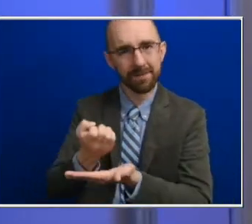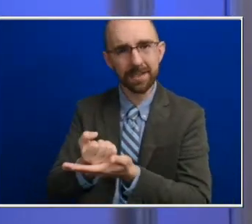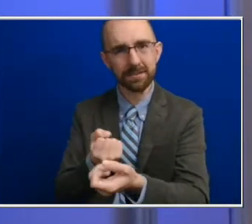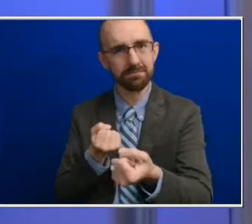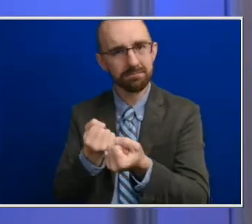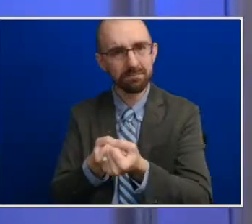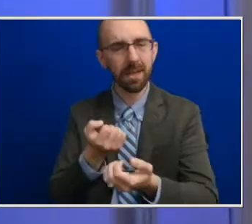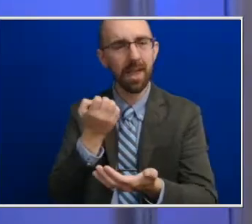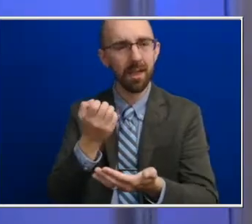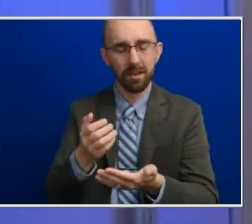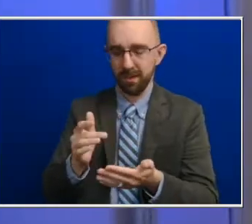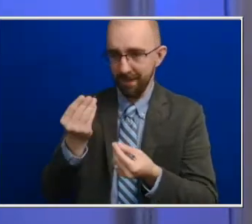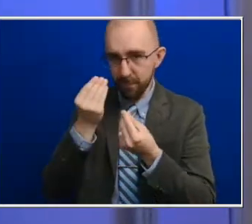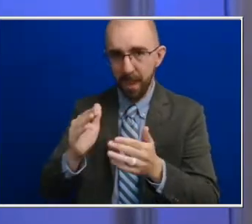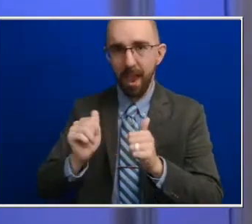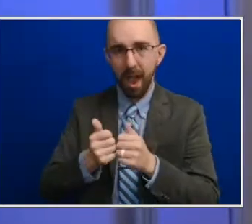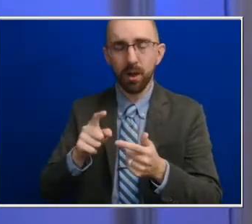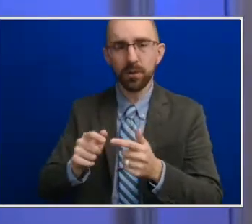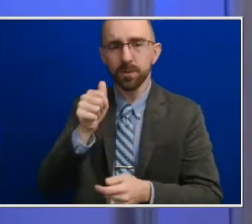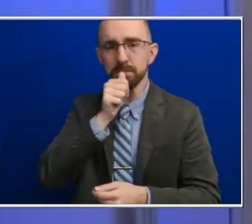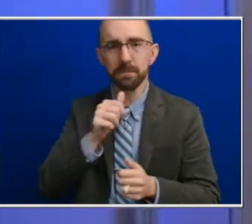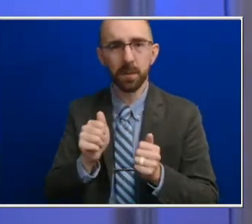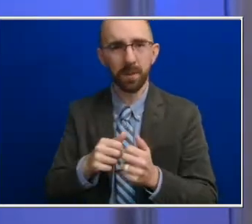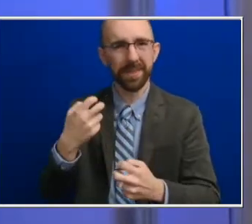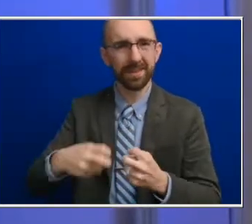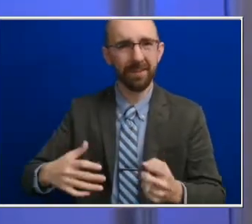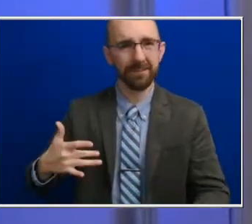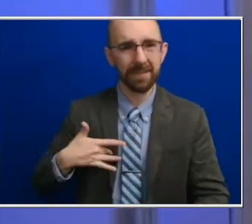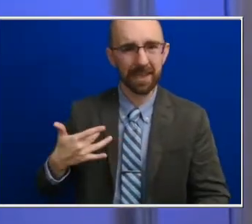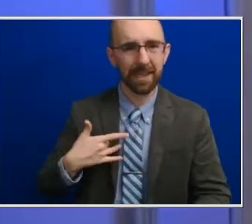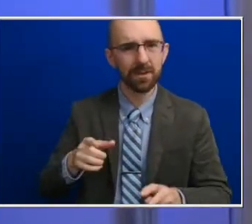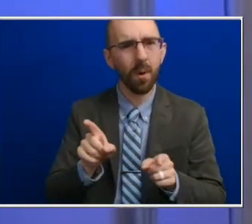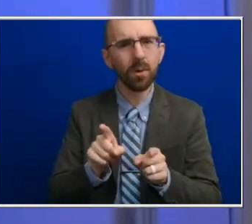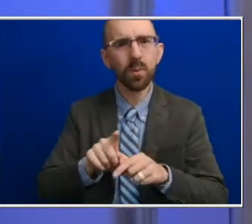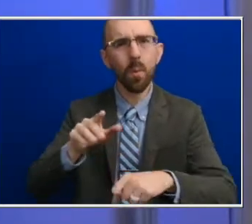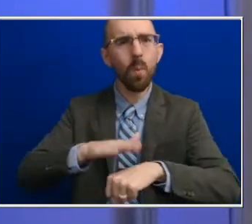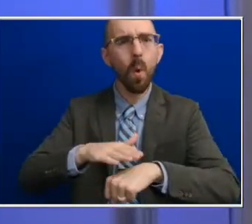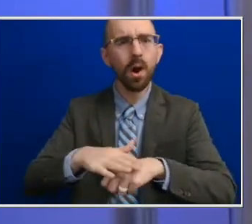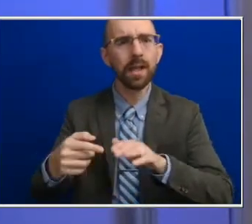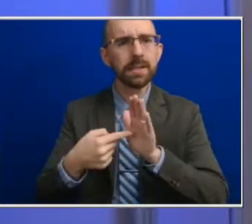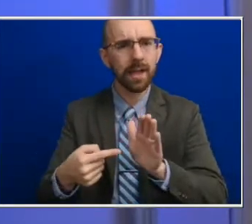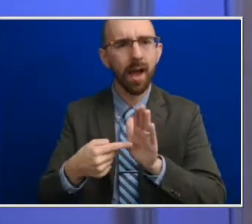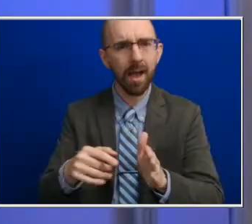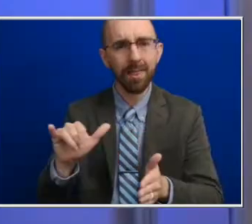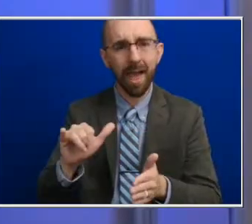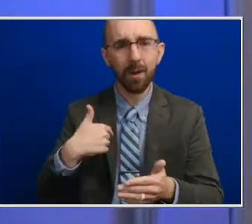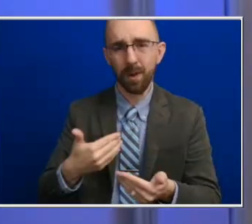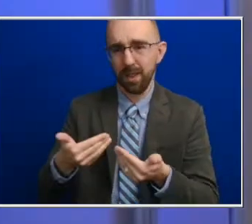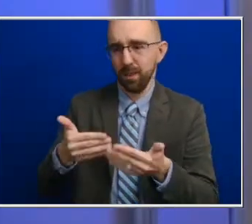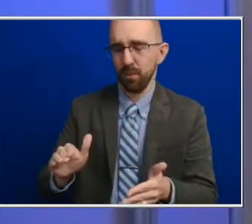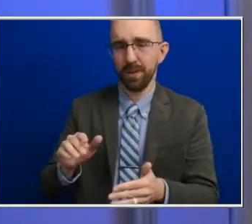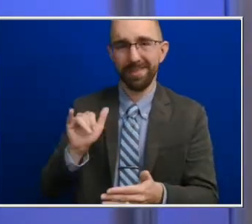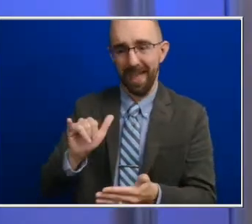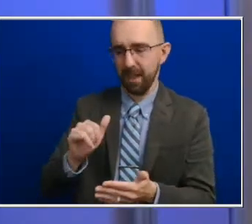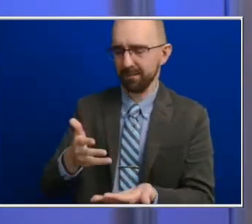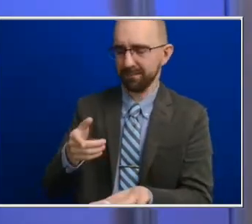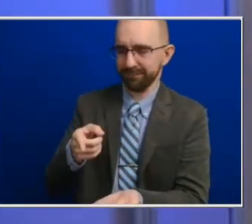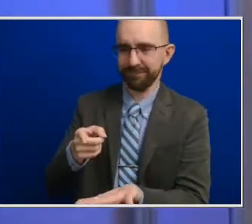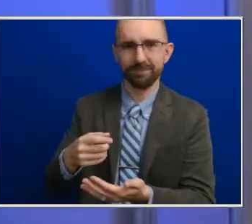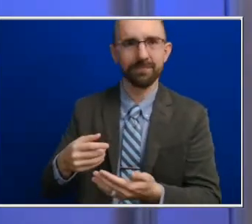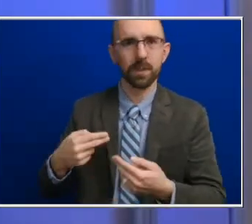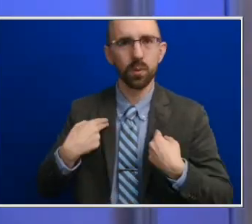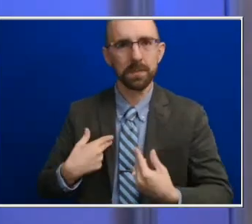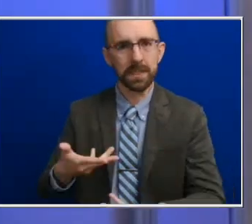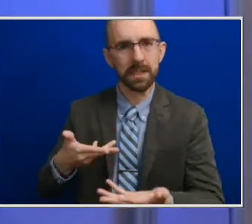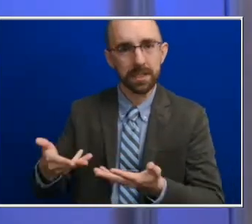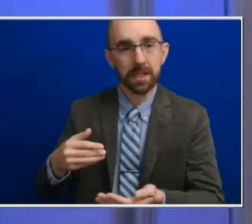cope with difficult feelings and also warning signs, and I think we lose that when we use the diary. I use diaries with my patients quite